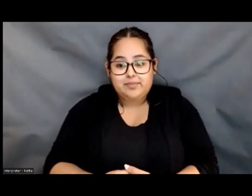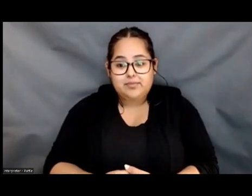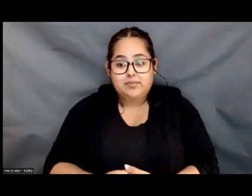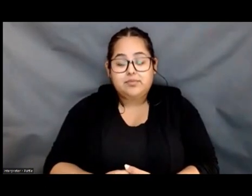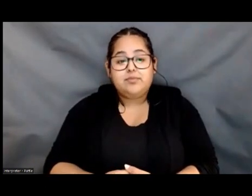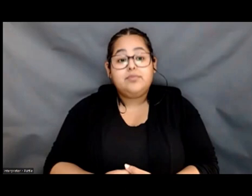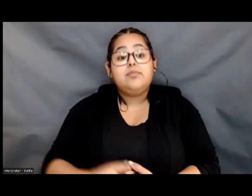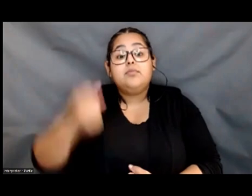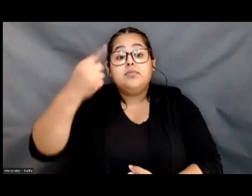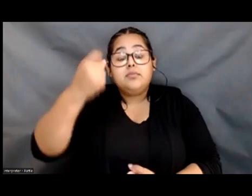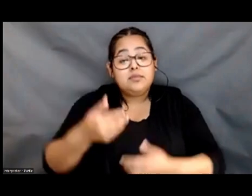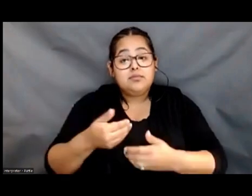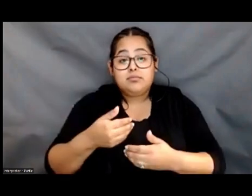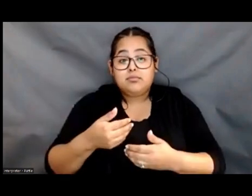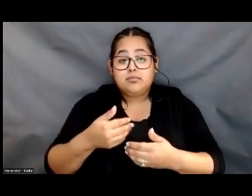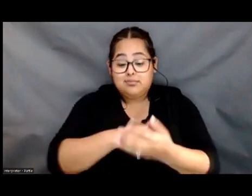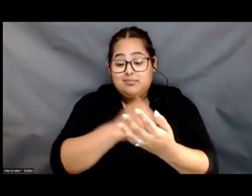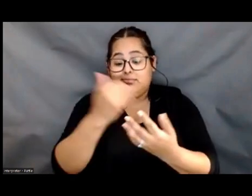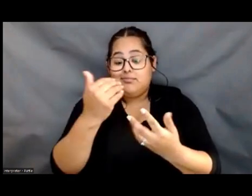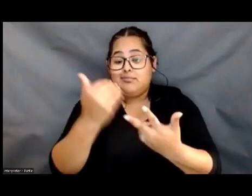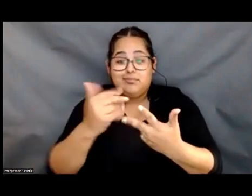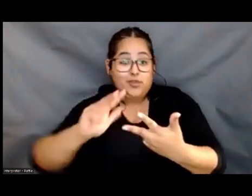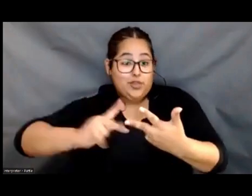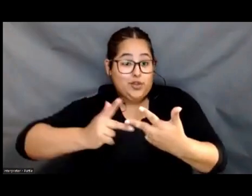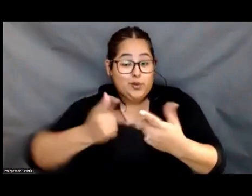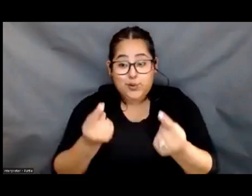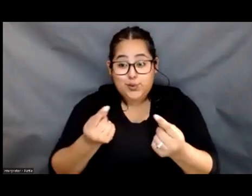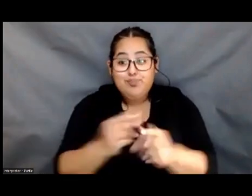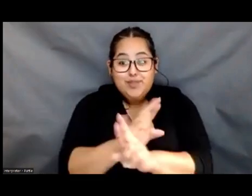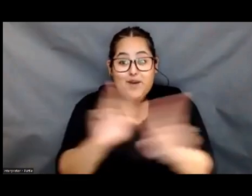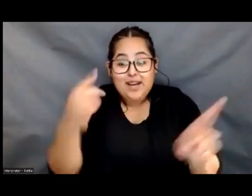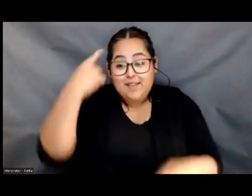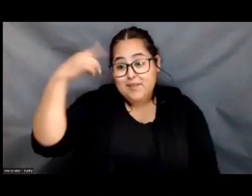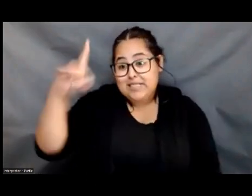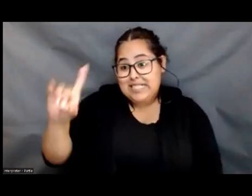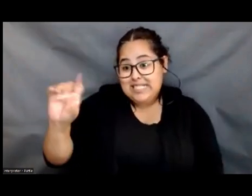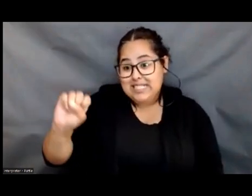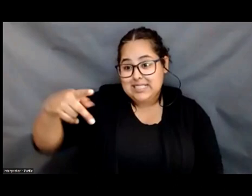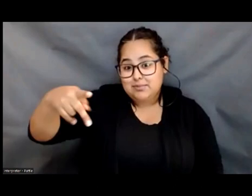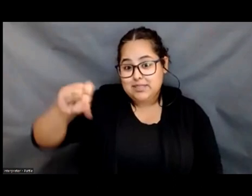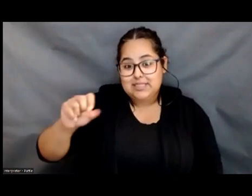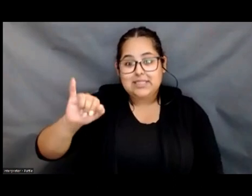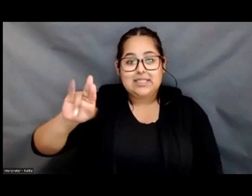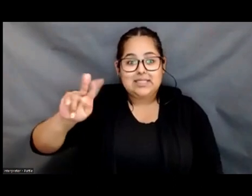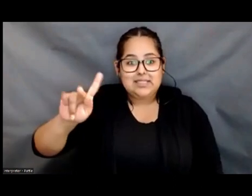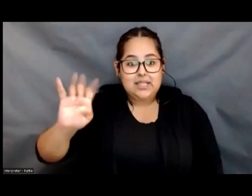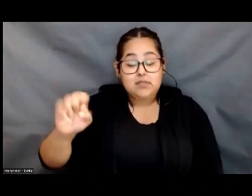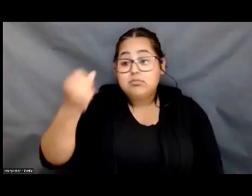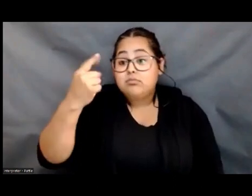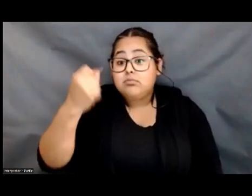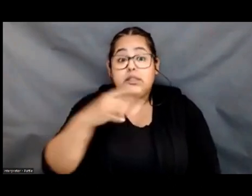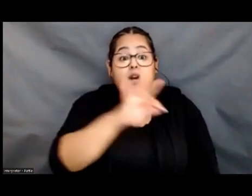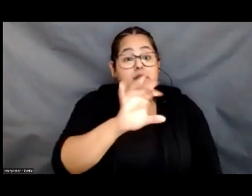So step 3 is ready for DSPS intake. So once the FCC DSPS has received